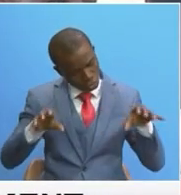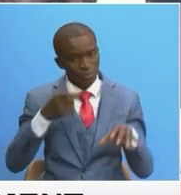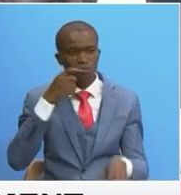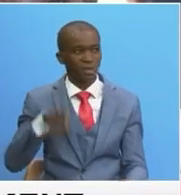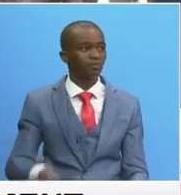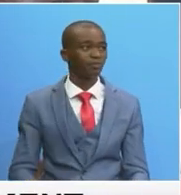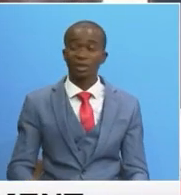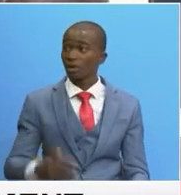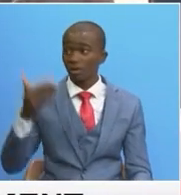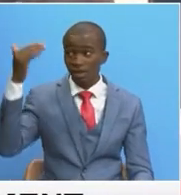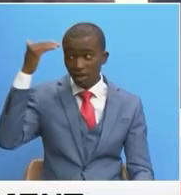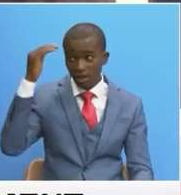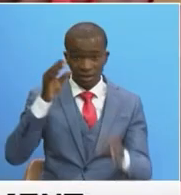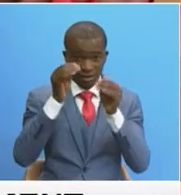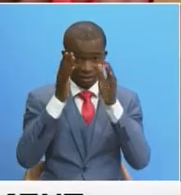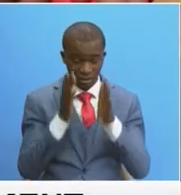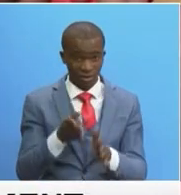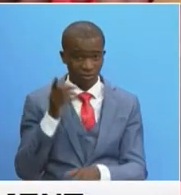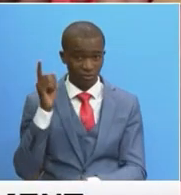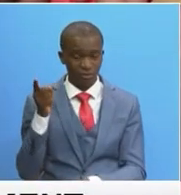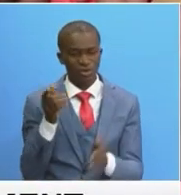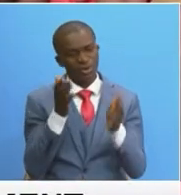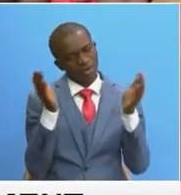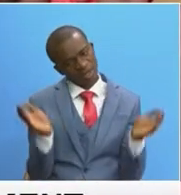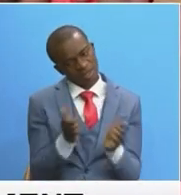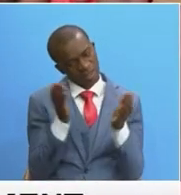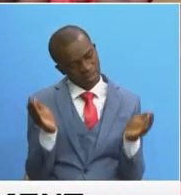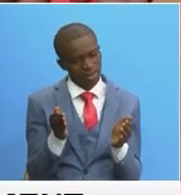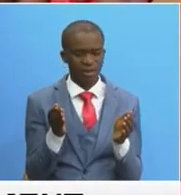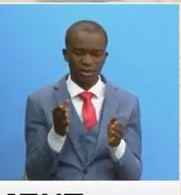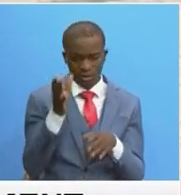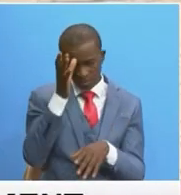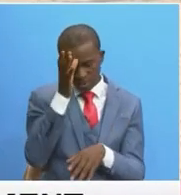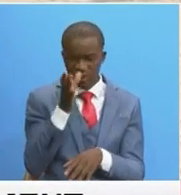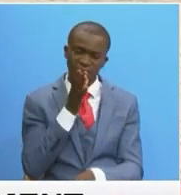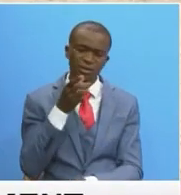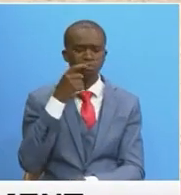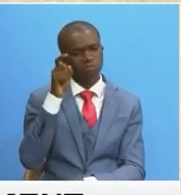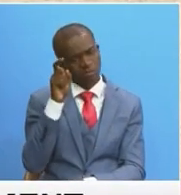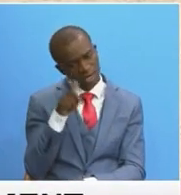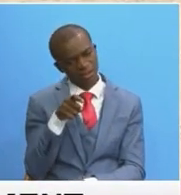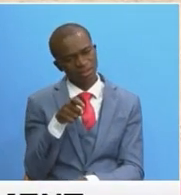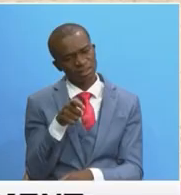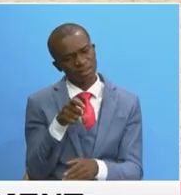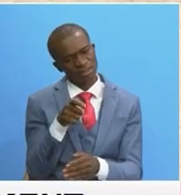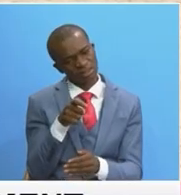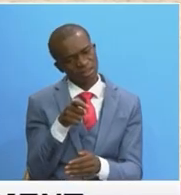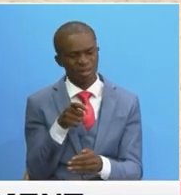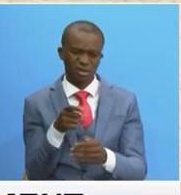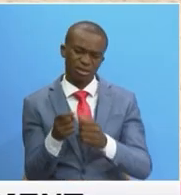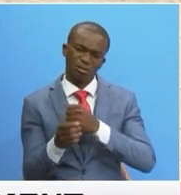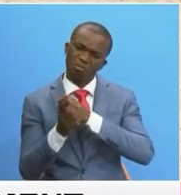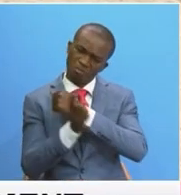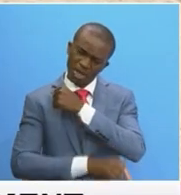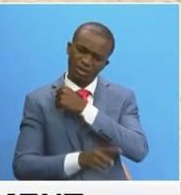teacher also urged the parents to find alternative ways of disciplining their children. It's not that every learner can learn